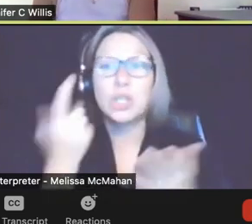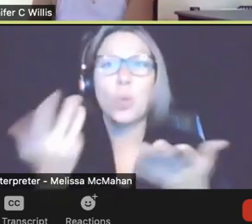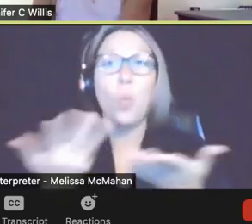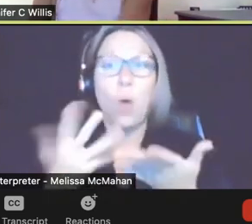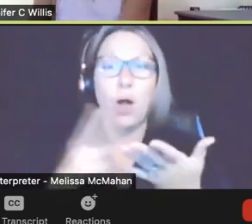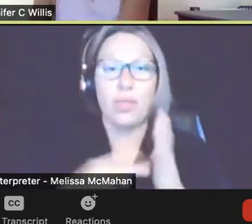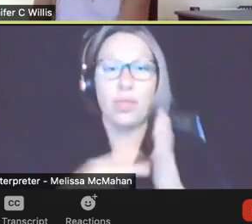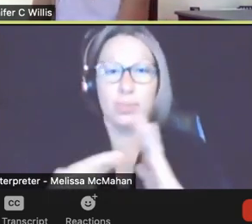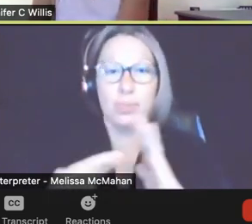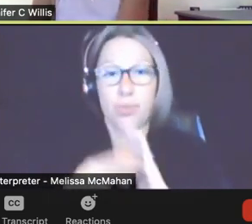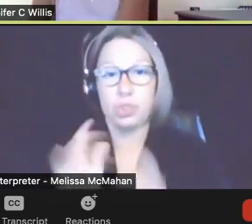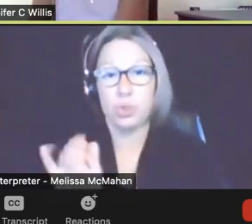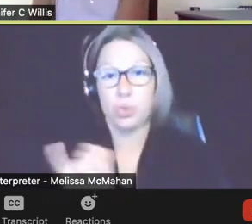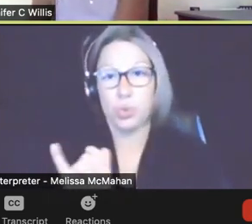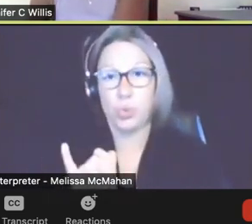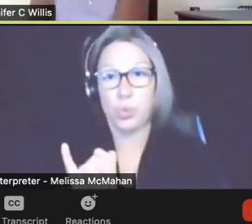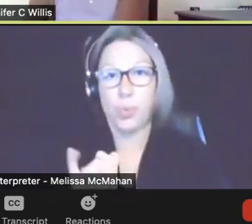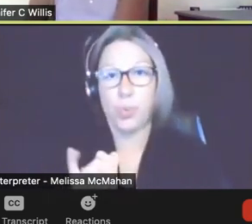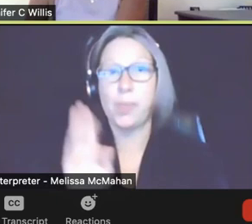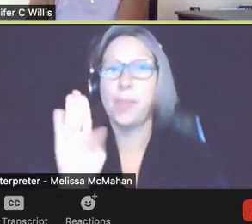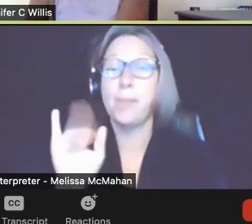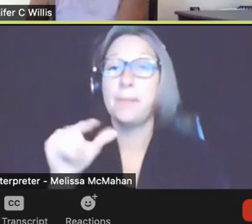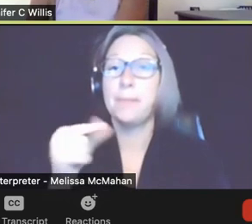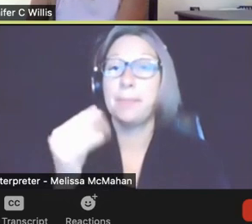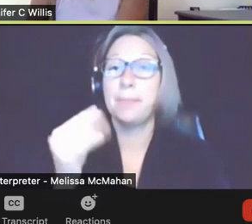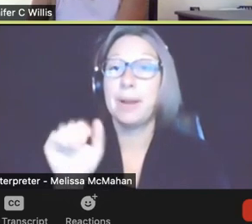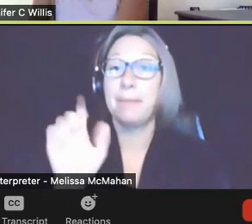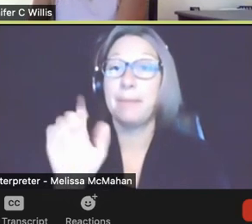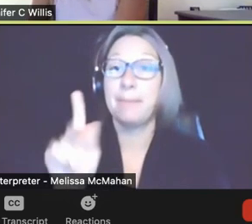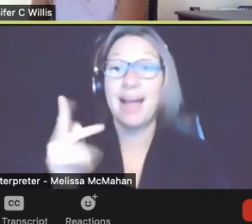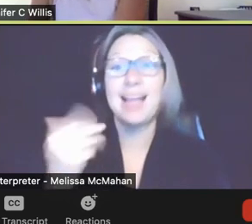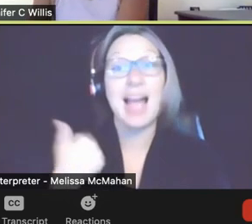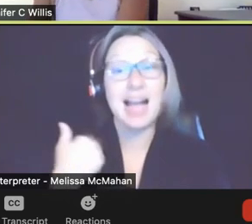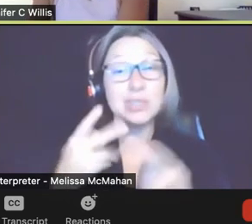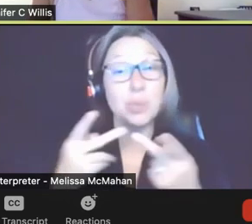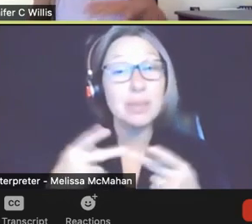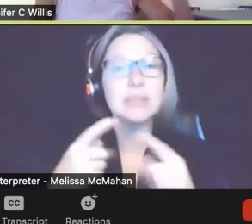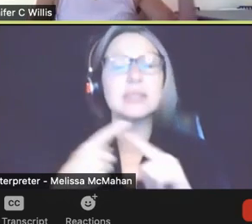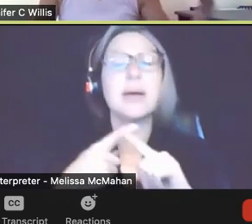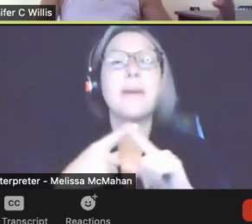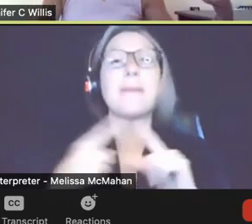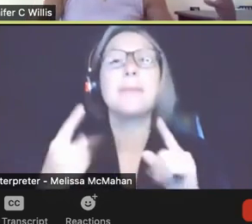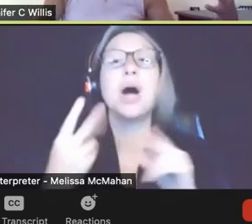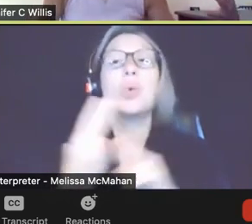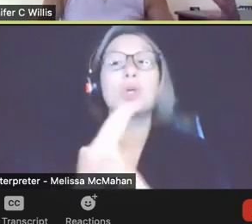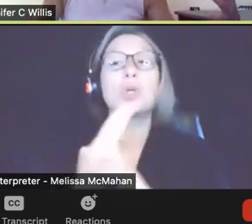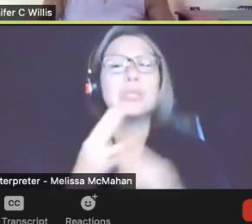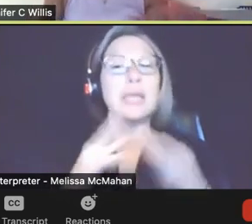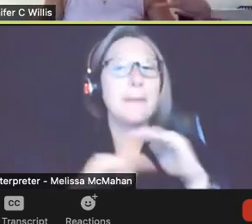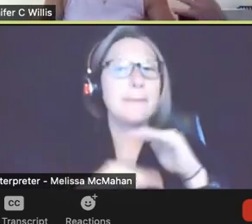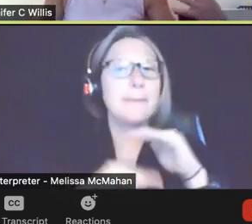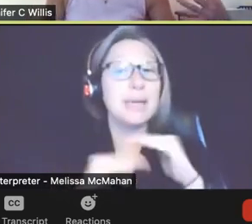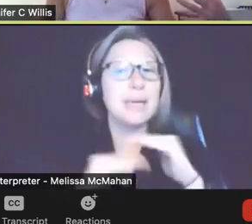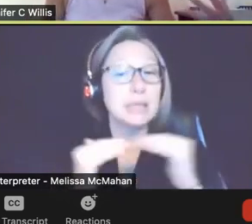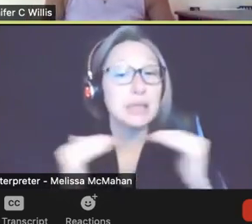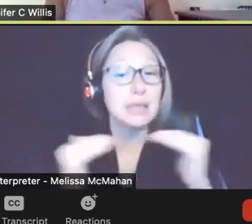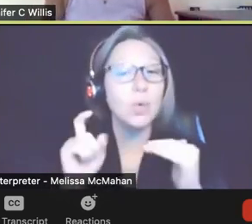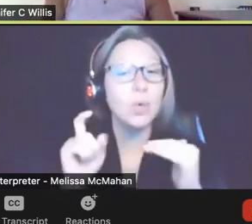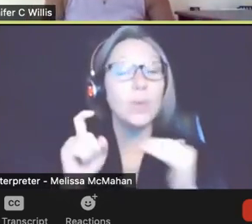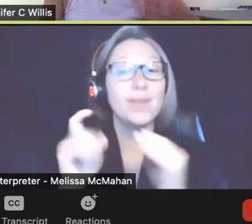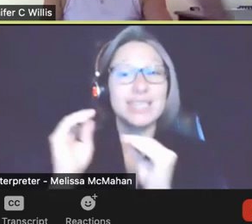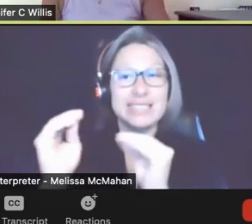has. So Big Macs definitely have their place, but used when we're using them at this most basic level, we have to teach the